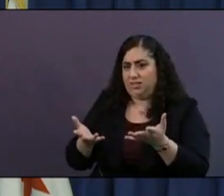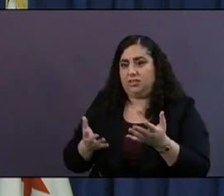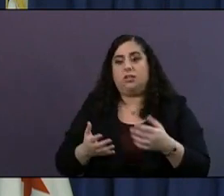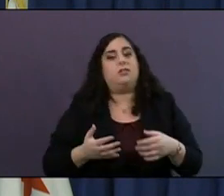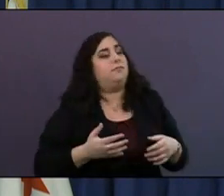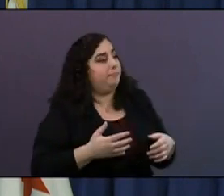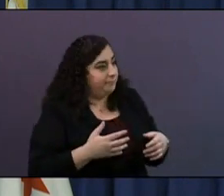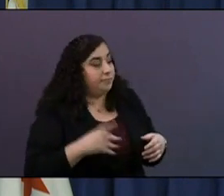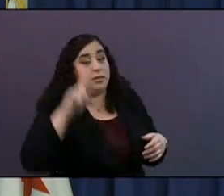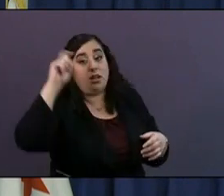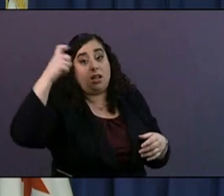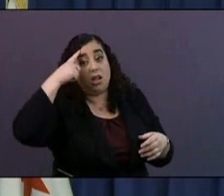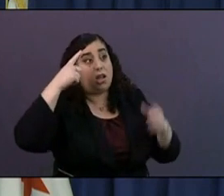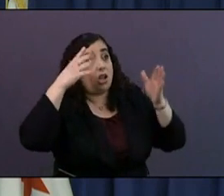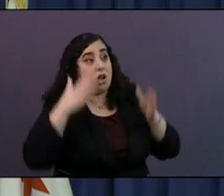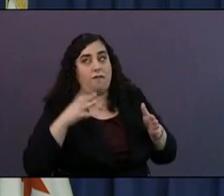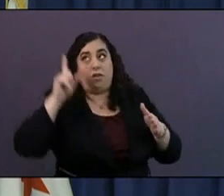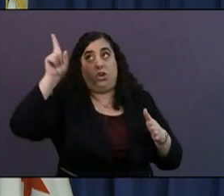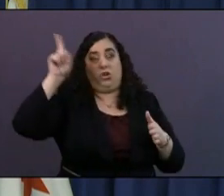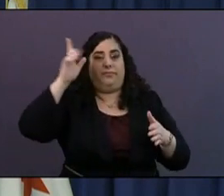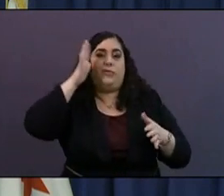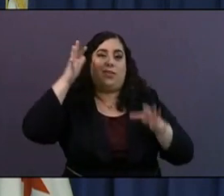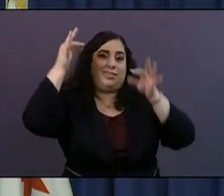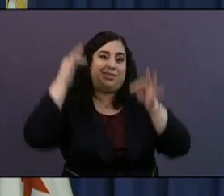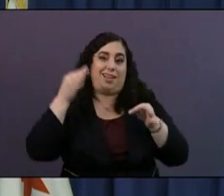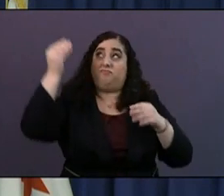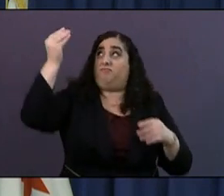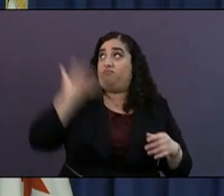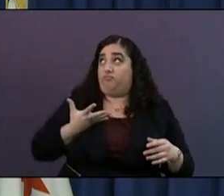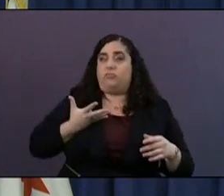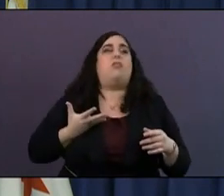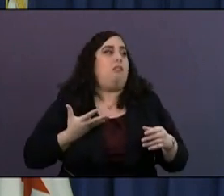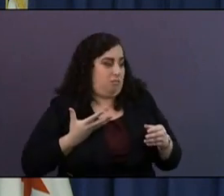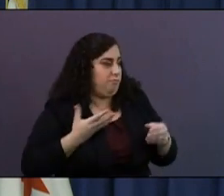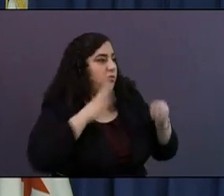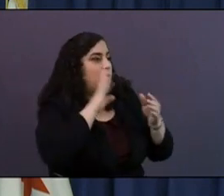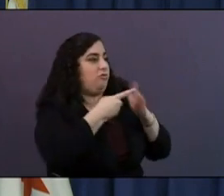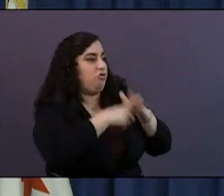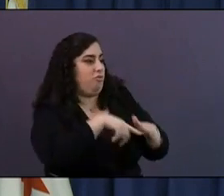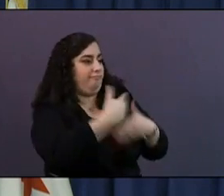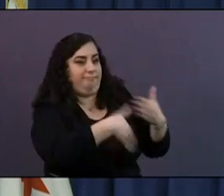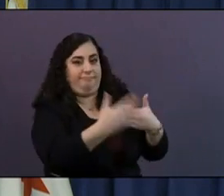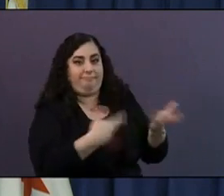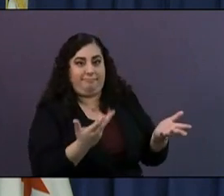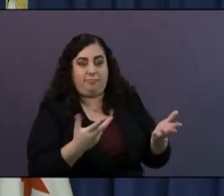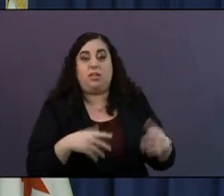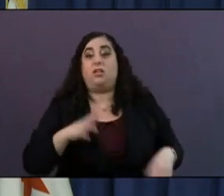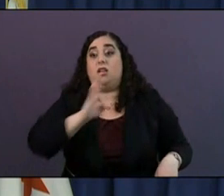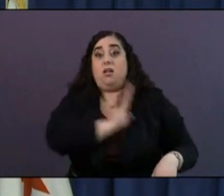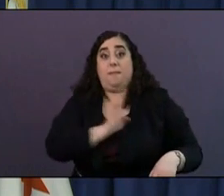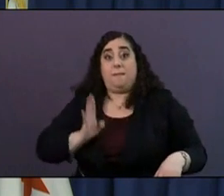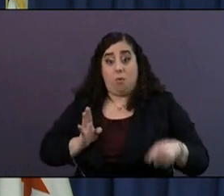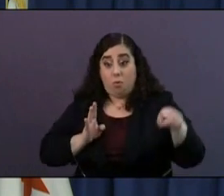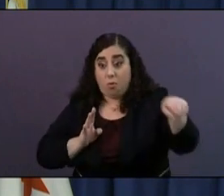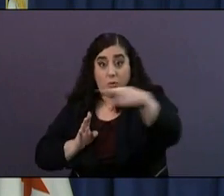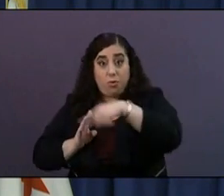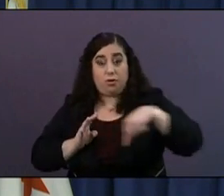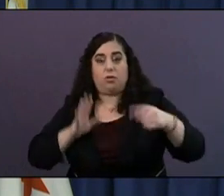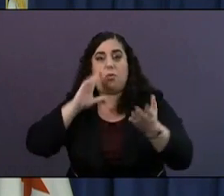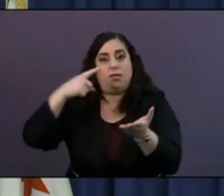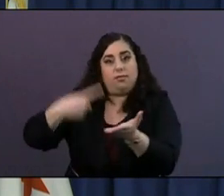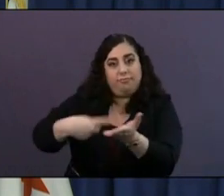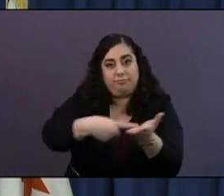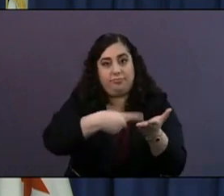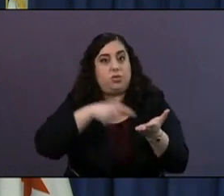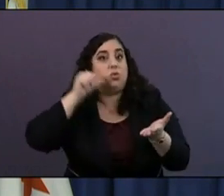governor. One of the things that will likely be talked about tomorrow at the county board is there an opportunity, as Supervisor Jacob just mentioned, to